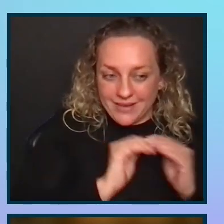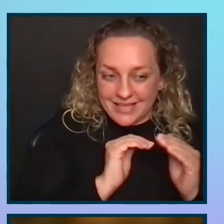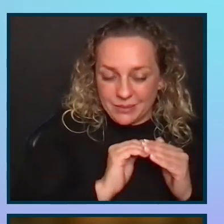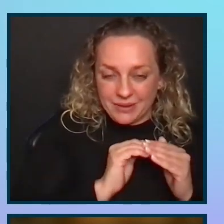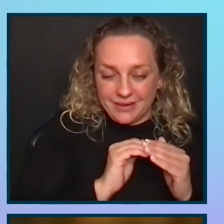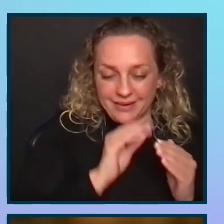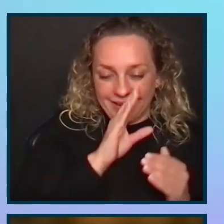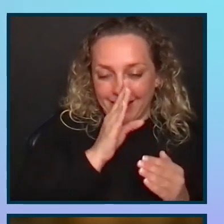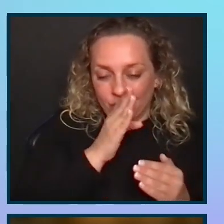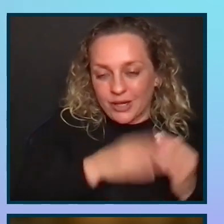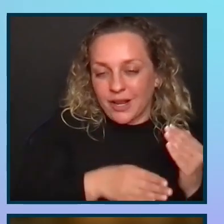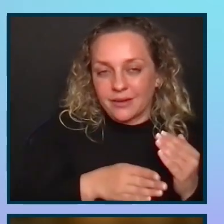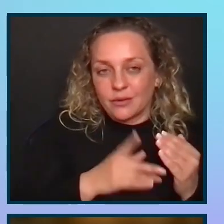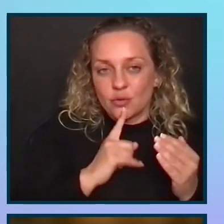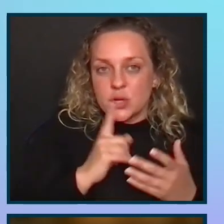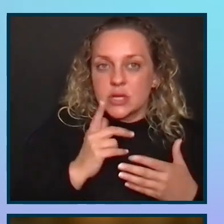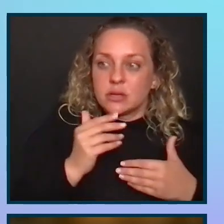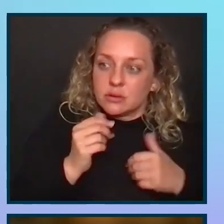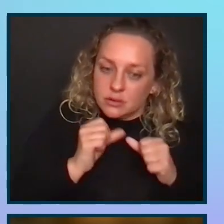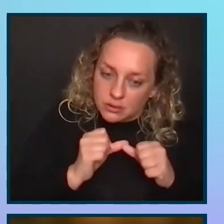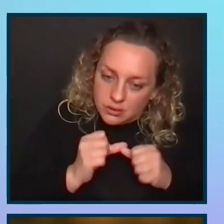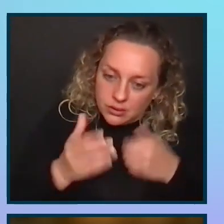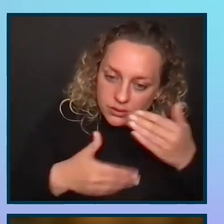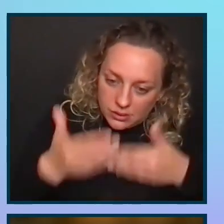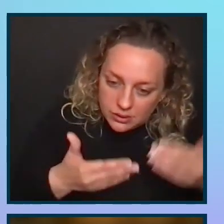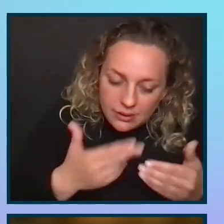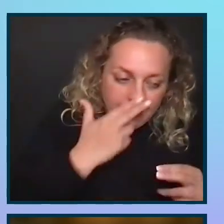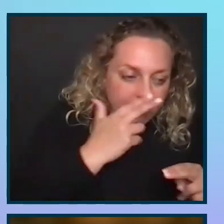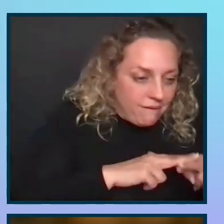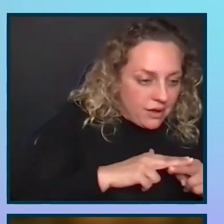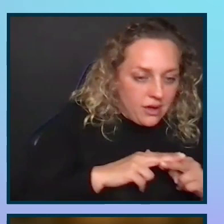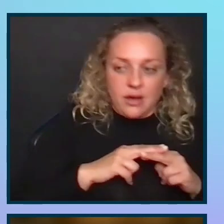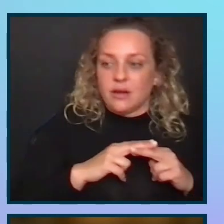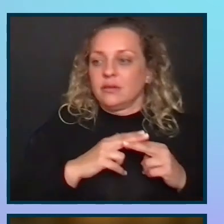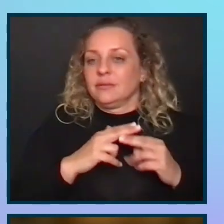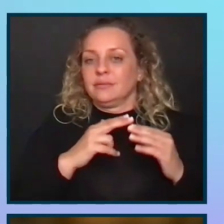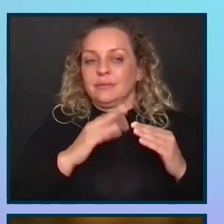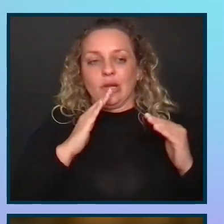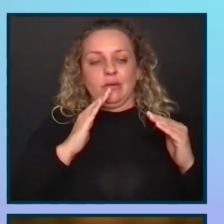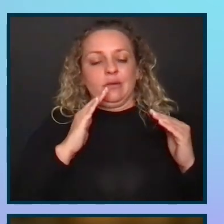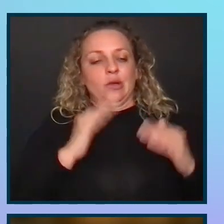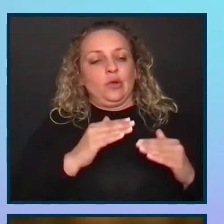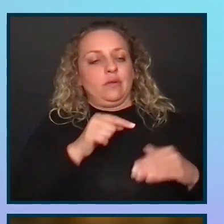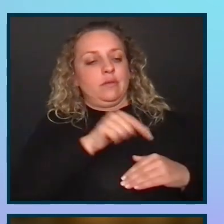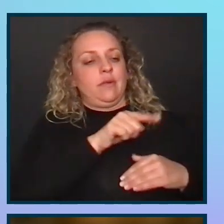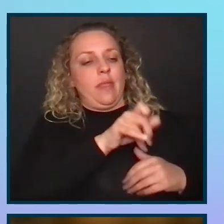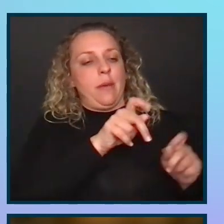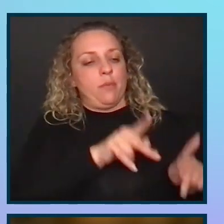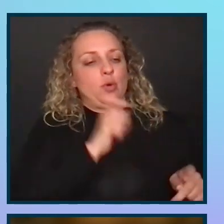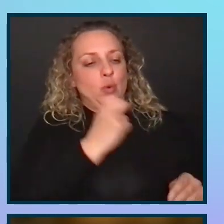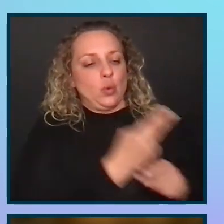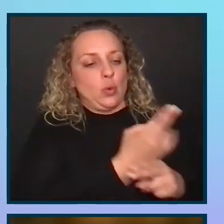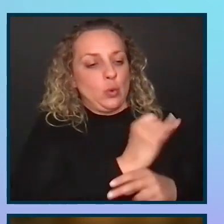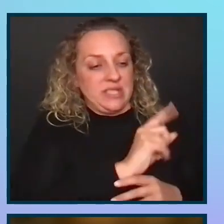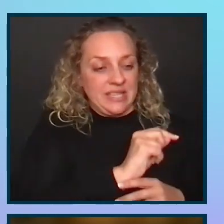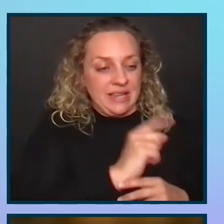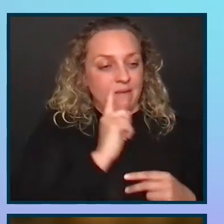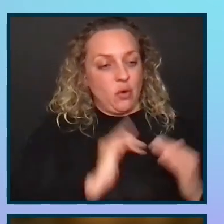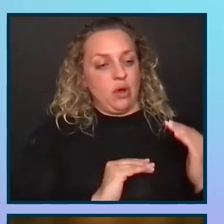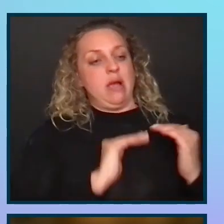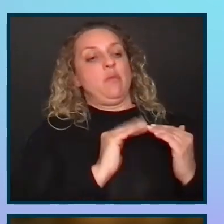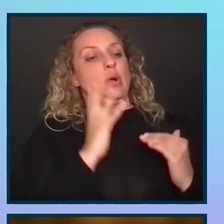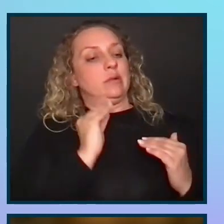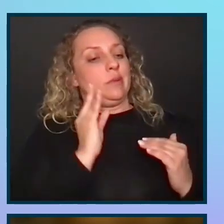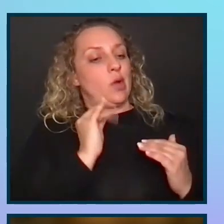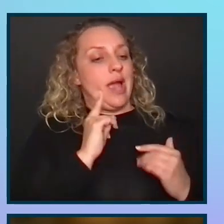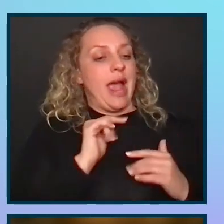It's truly a balancing act. So is it fun? Is it user-focused? Does it provide an equitable experience? And